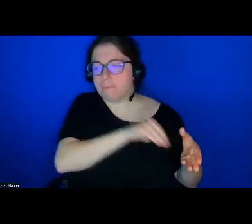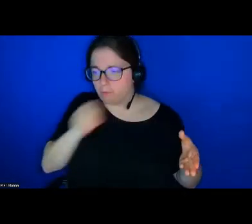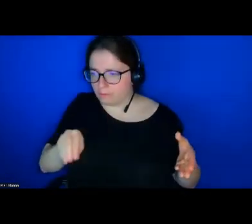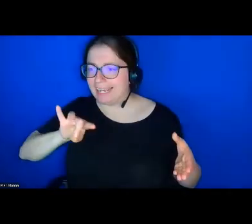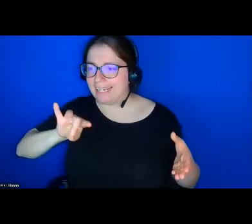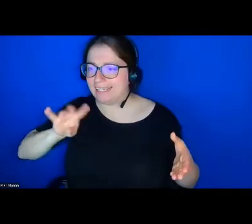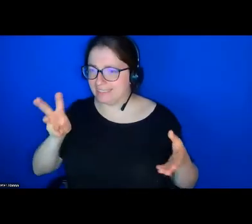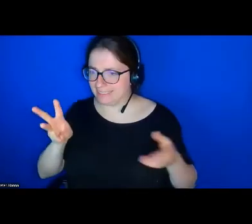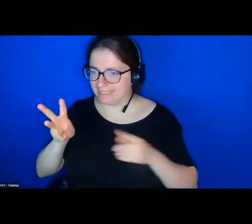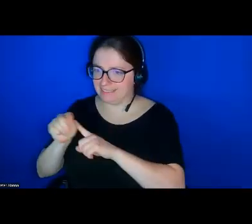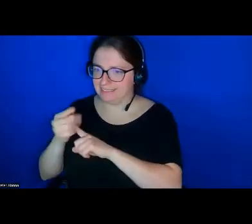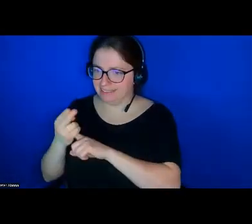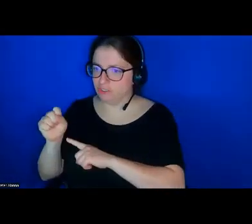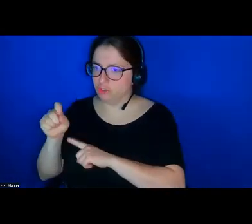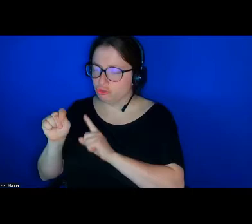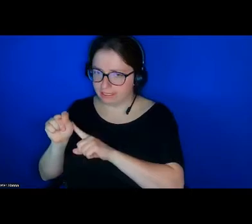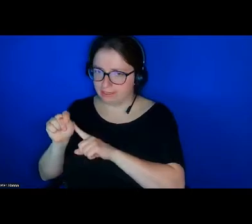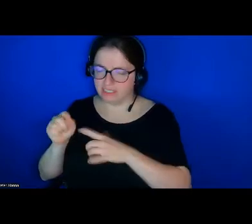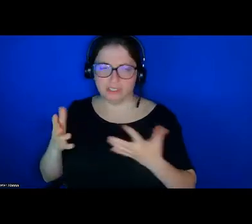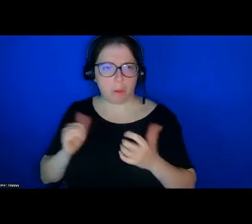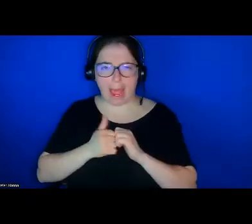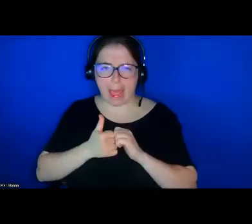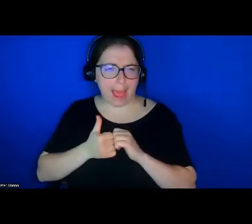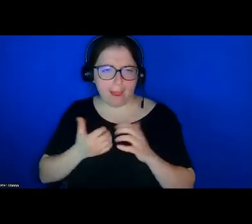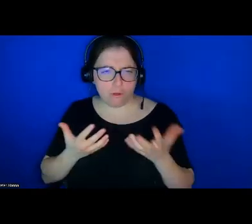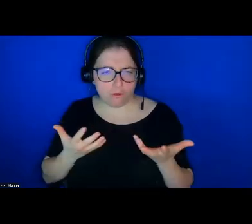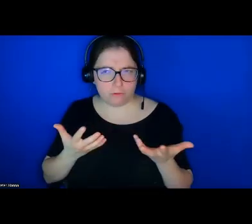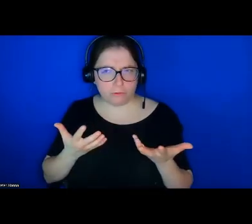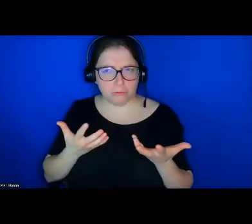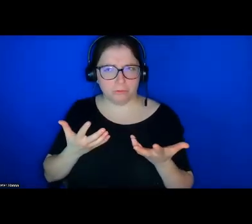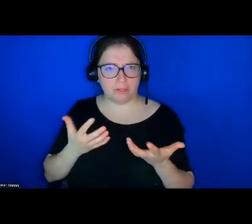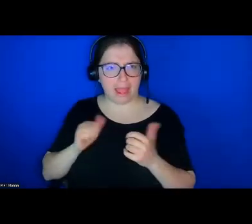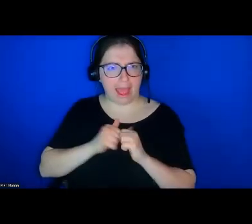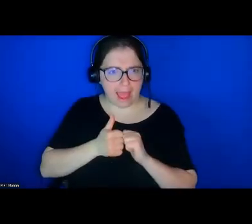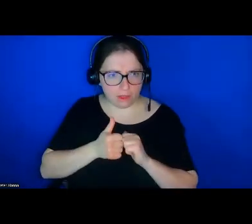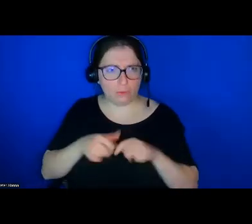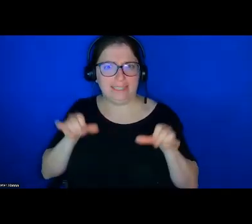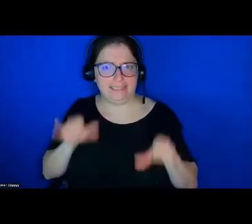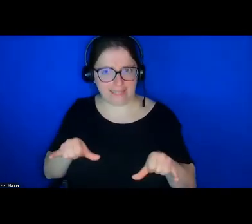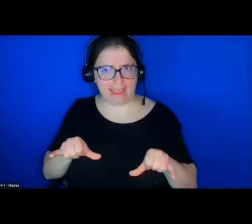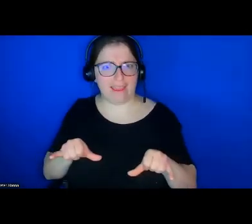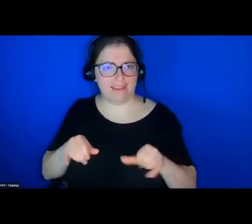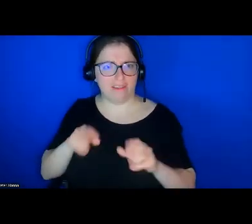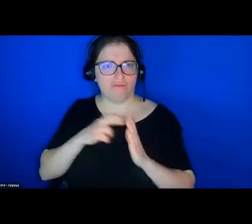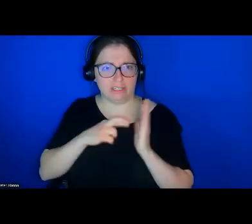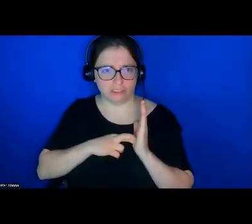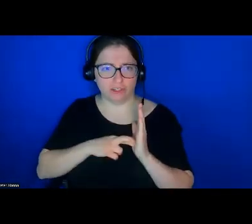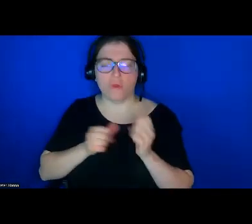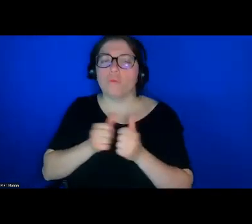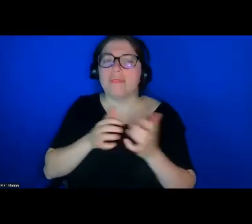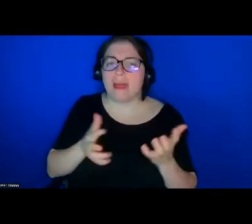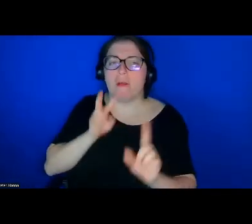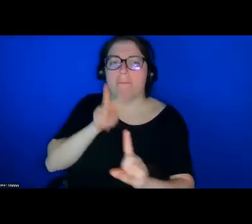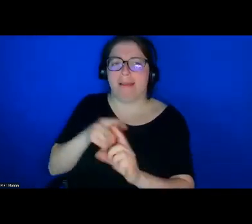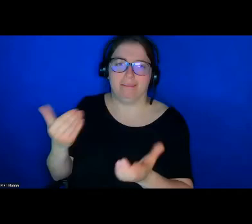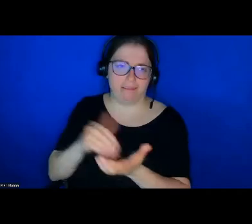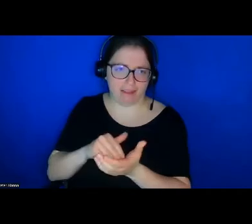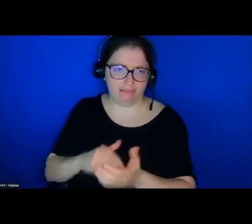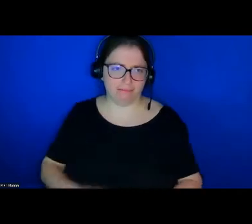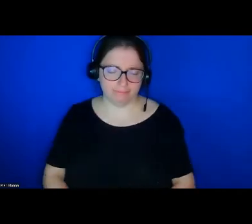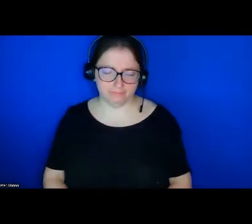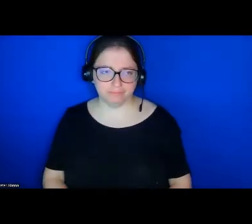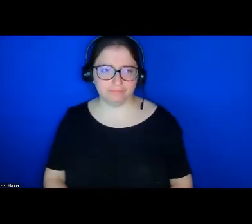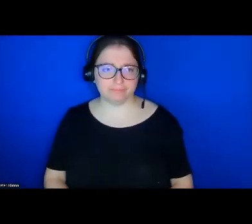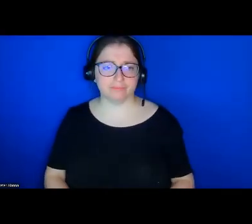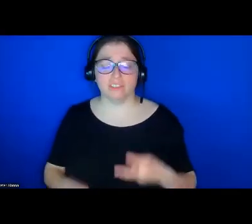stay on the rolls without having to go through the process of submitting an entirely new paper form um I think those are the the major